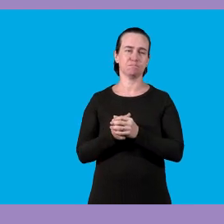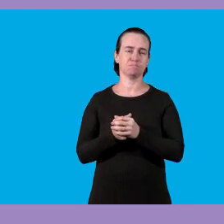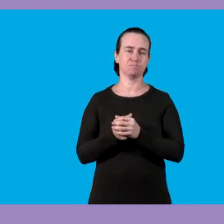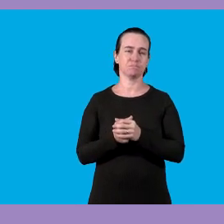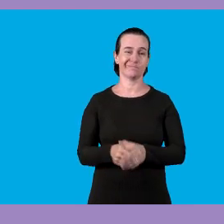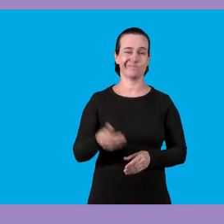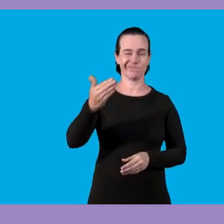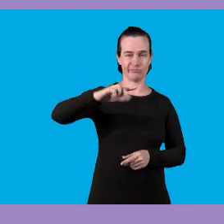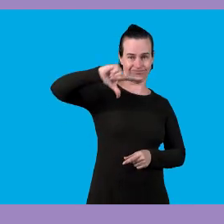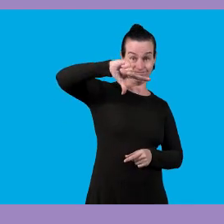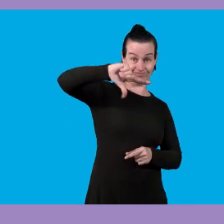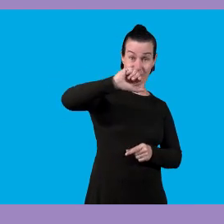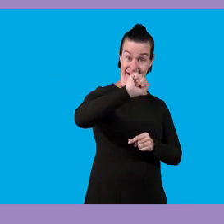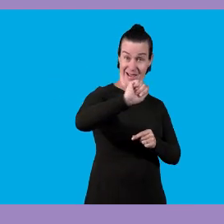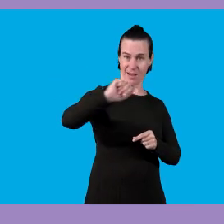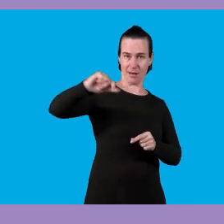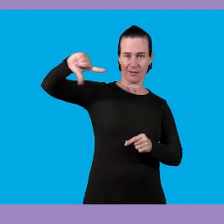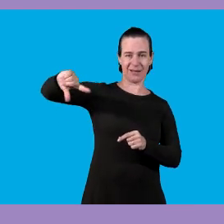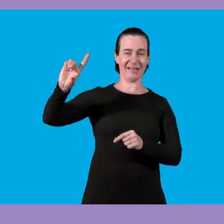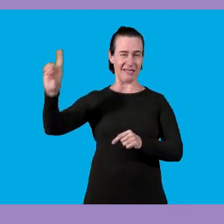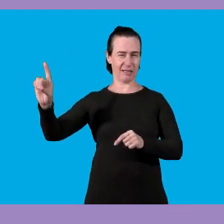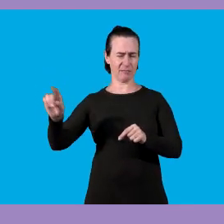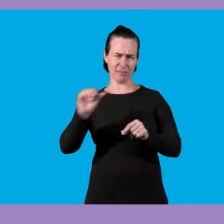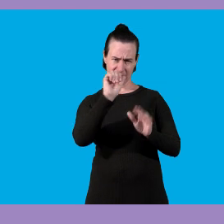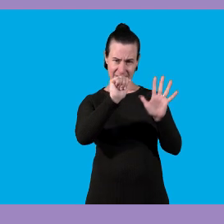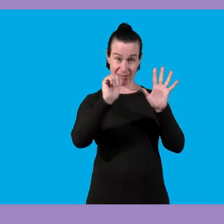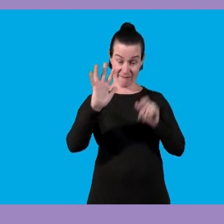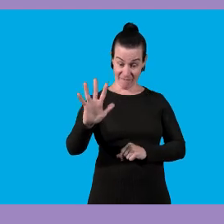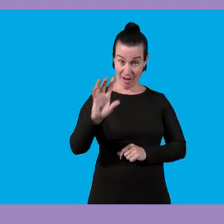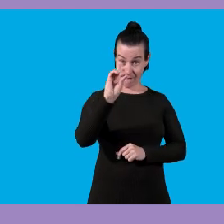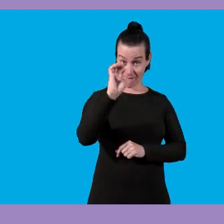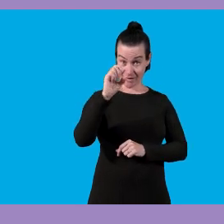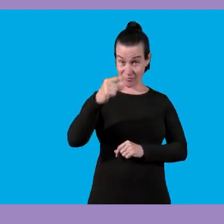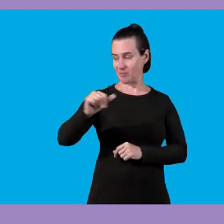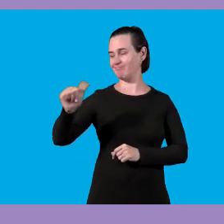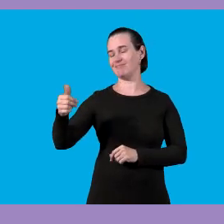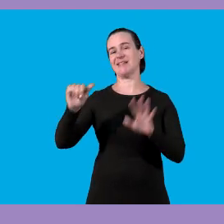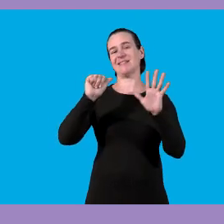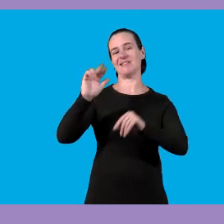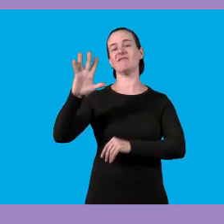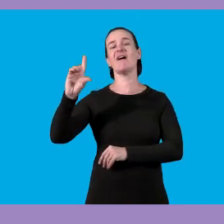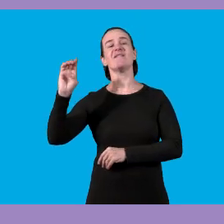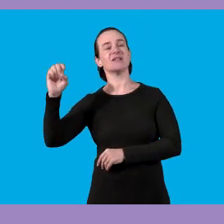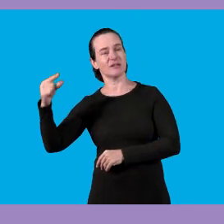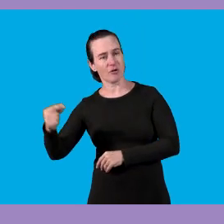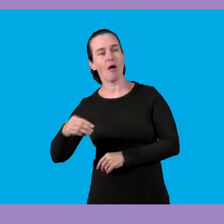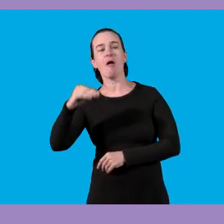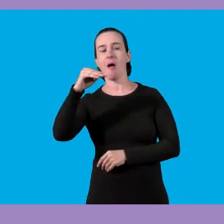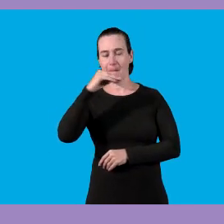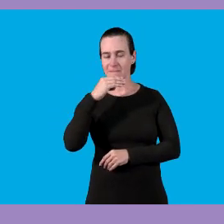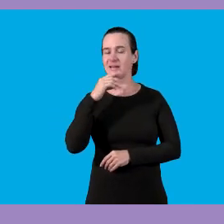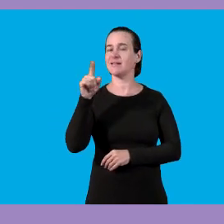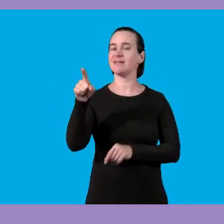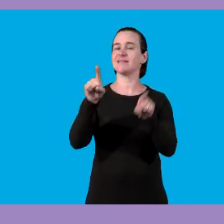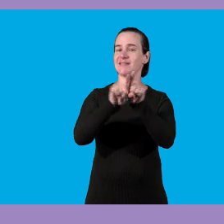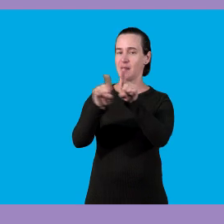And then the next one is angle 65 and 65, which is angle A, which equals to angle D,